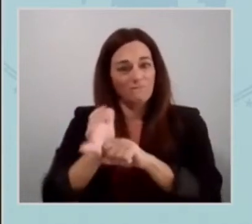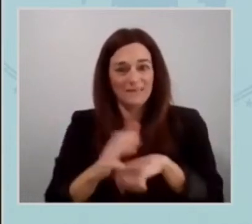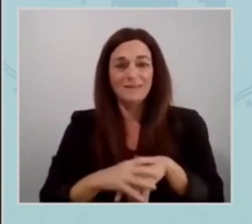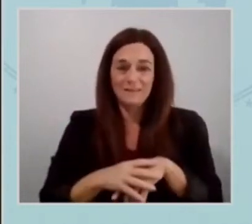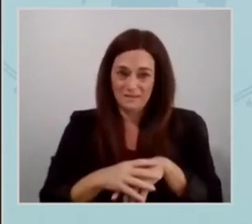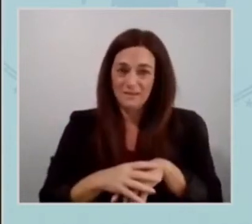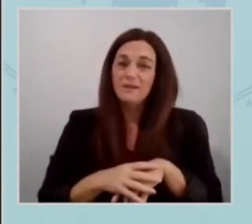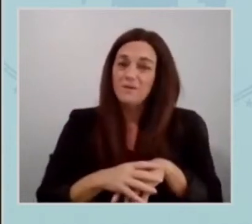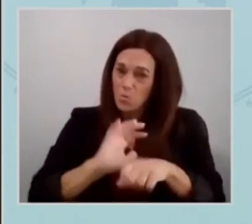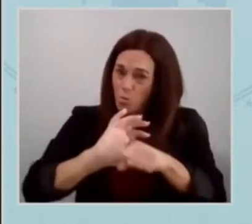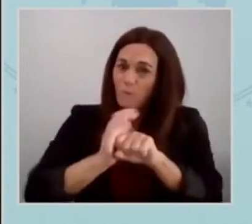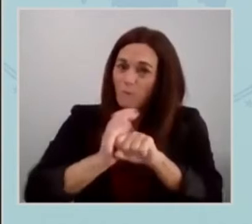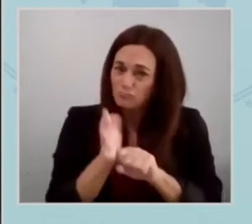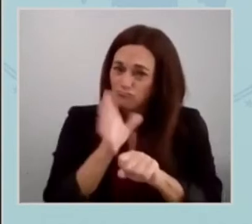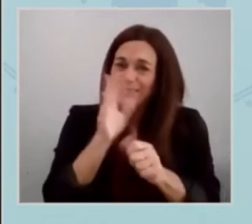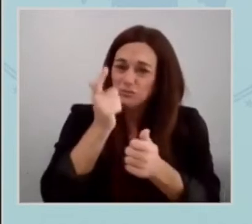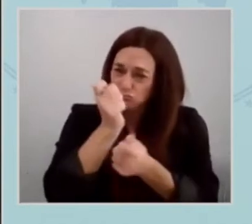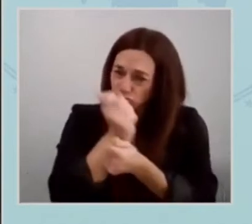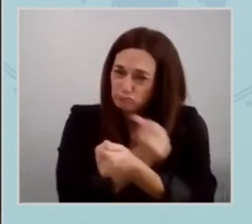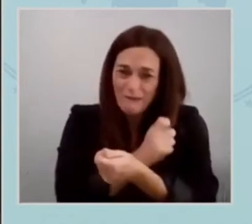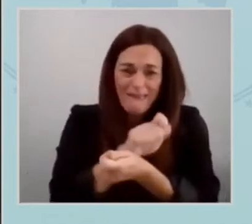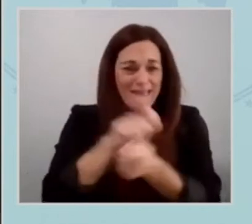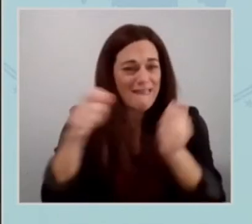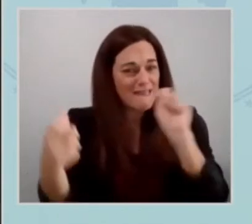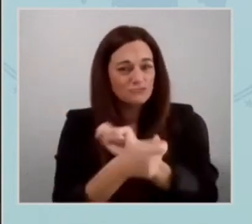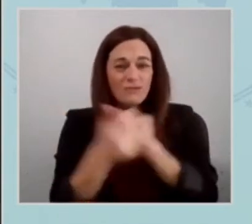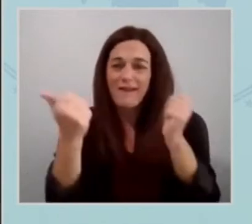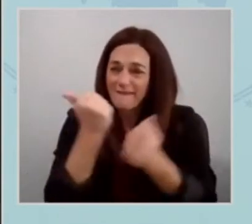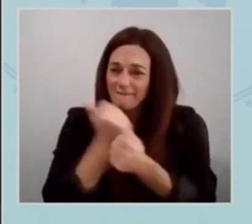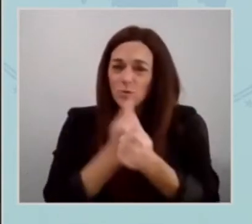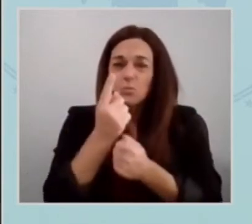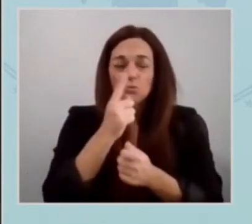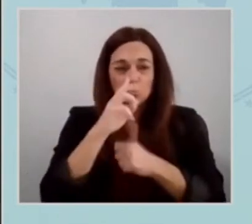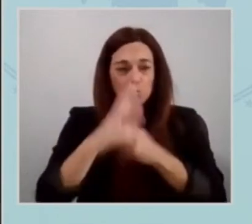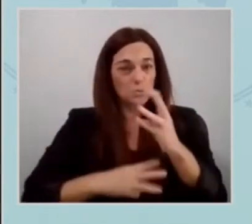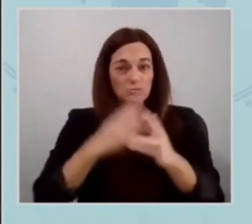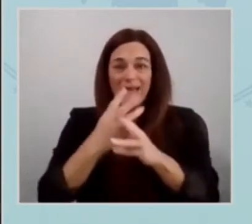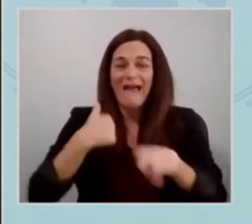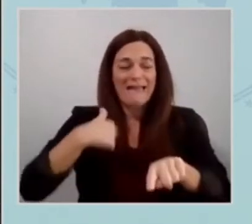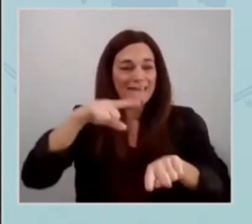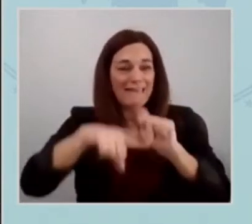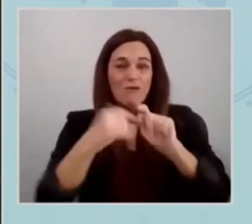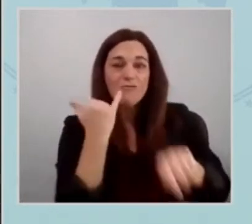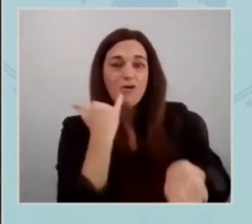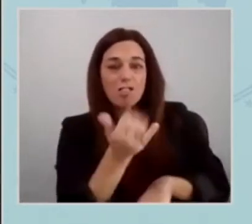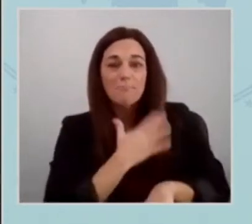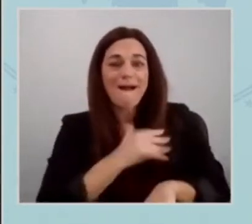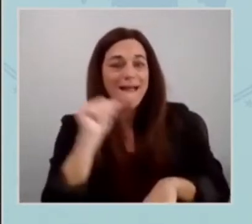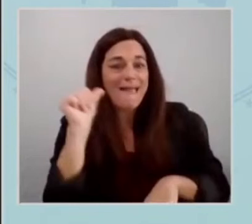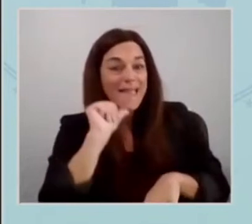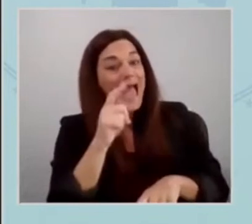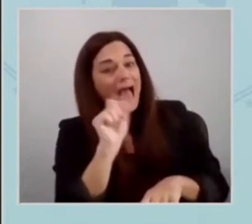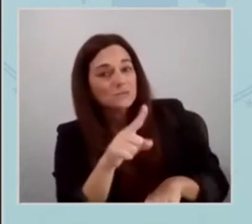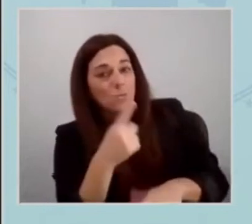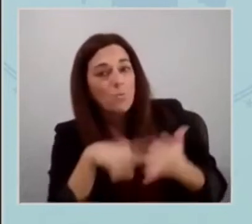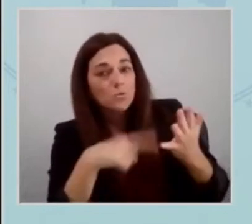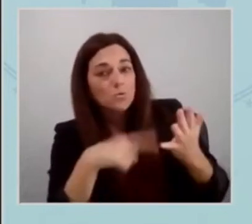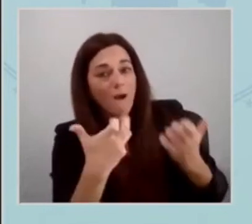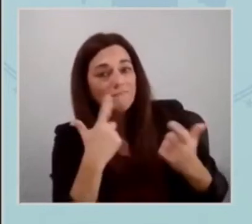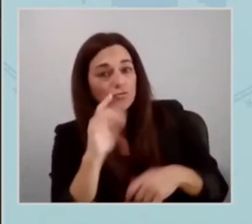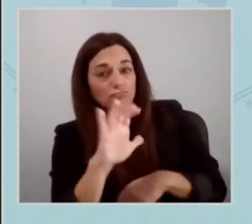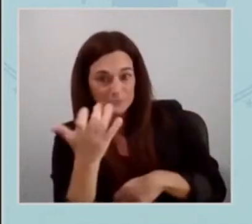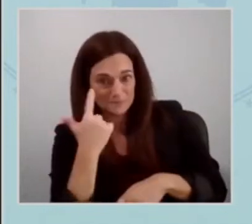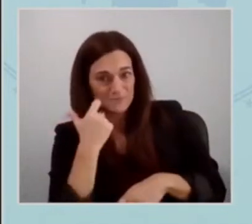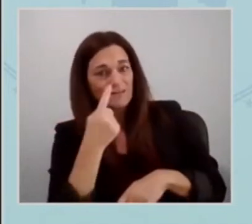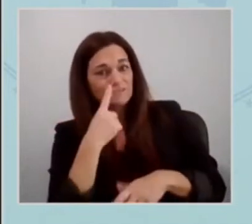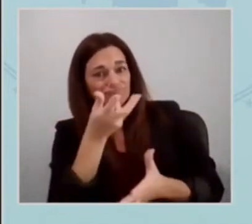have lost them due to COVID. So COVID has really changed everyone's world. I can't